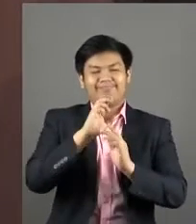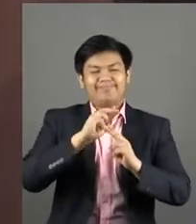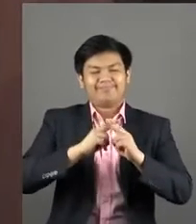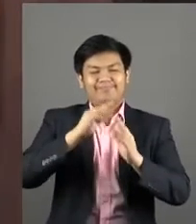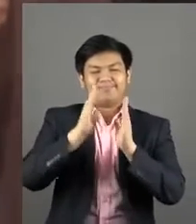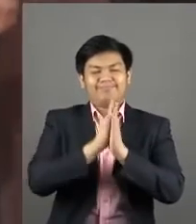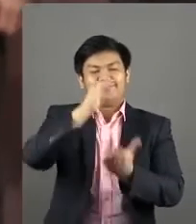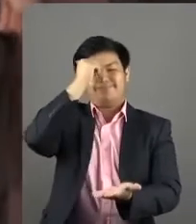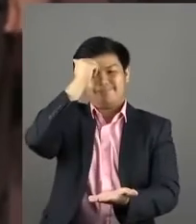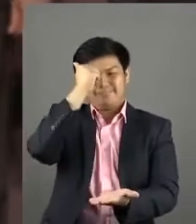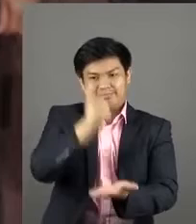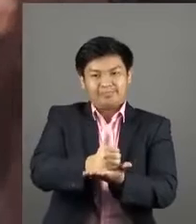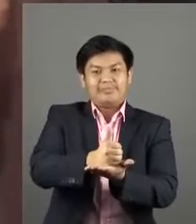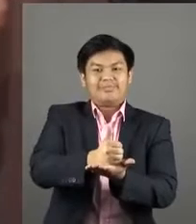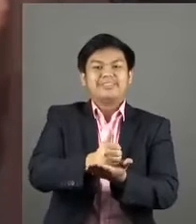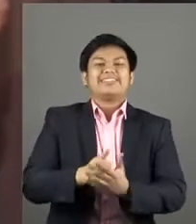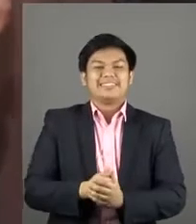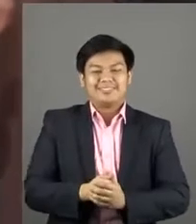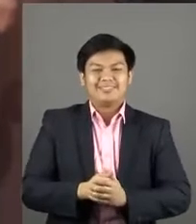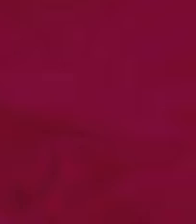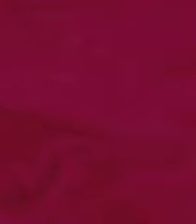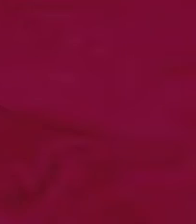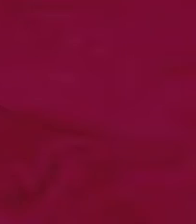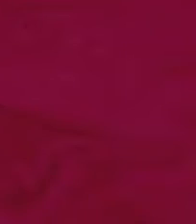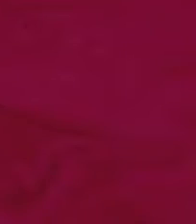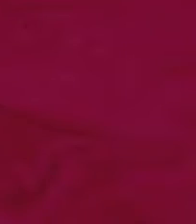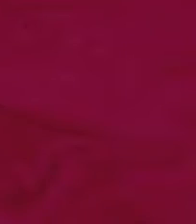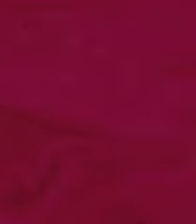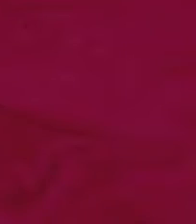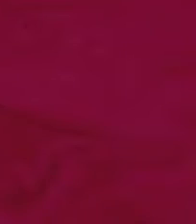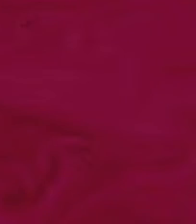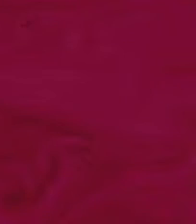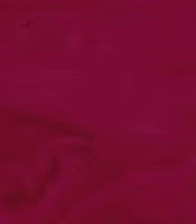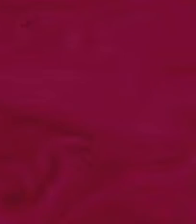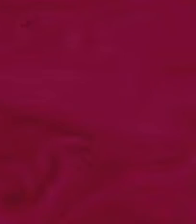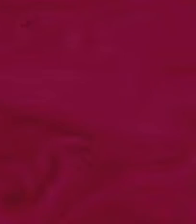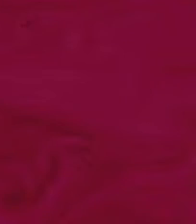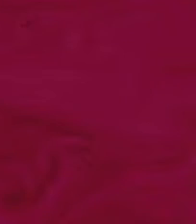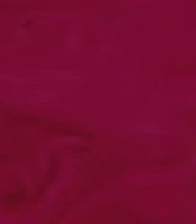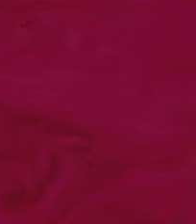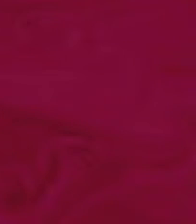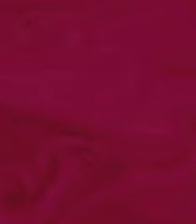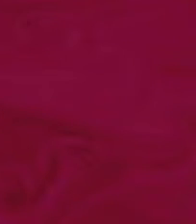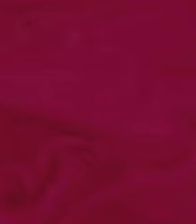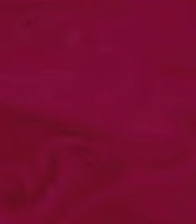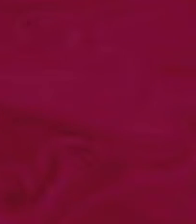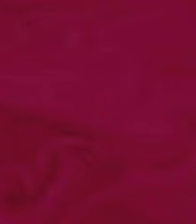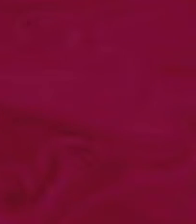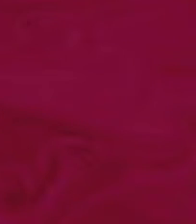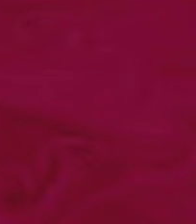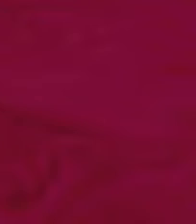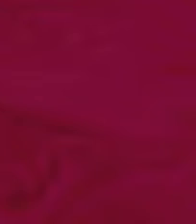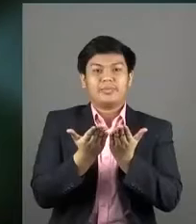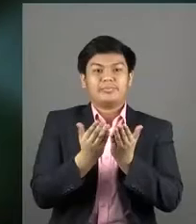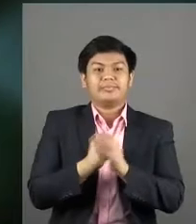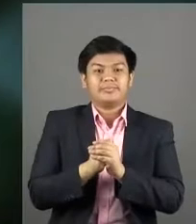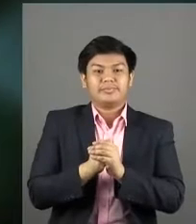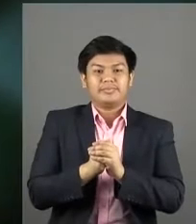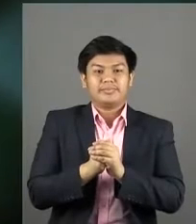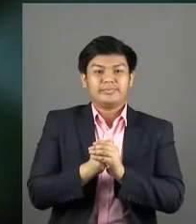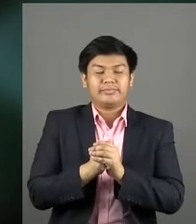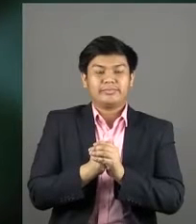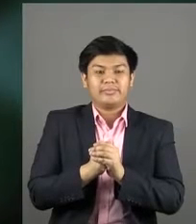in Jesus' name. Amen. This morning, let's open our Bibles to